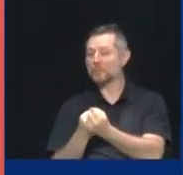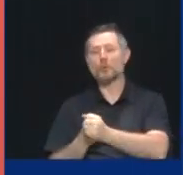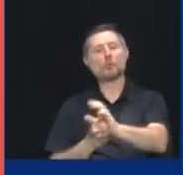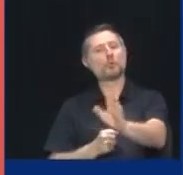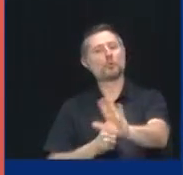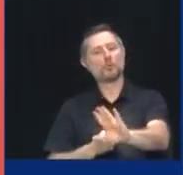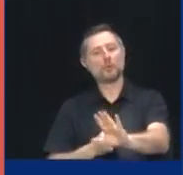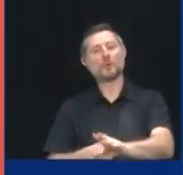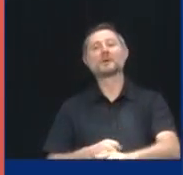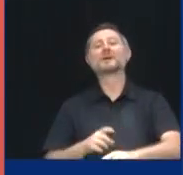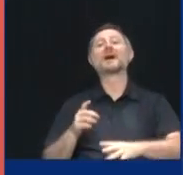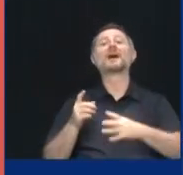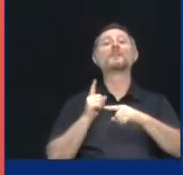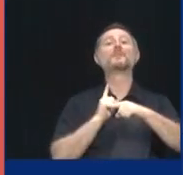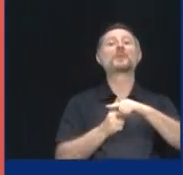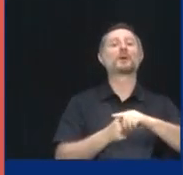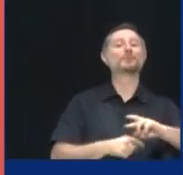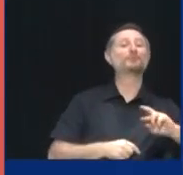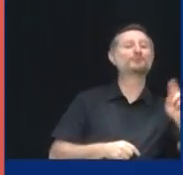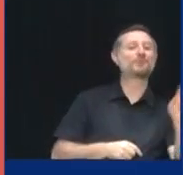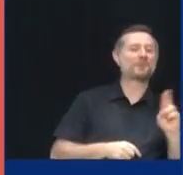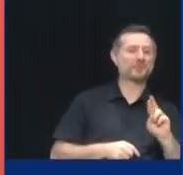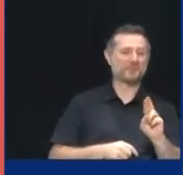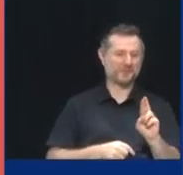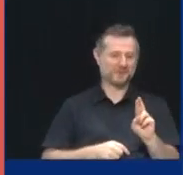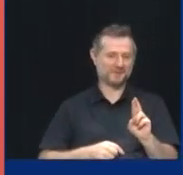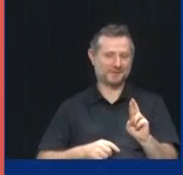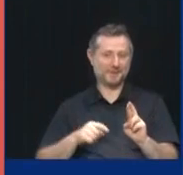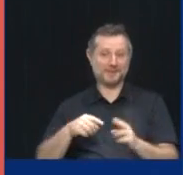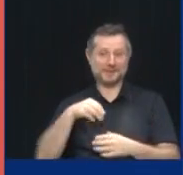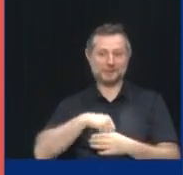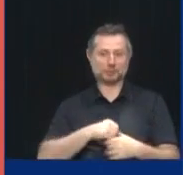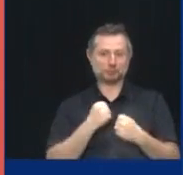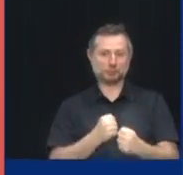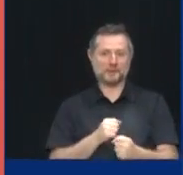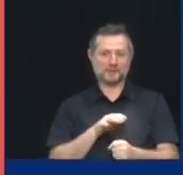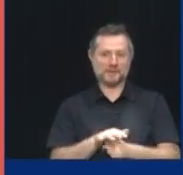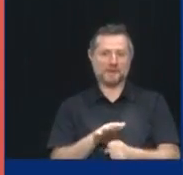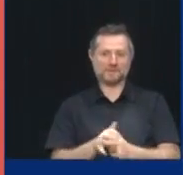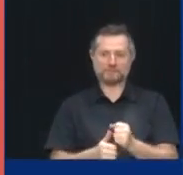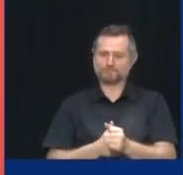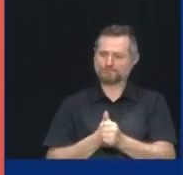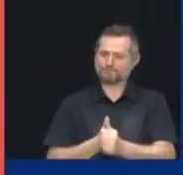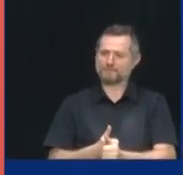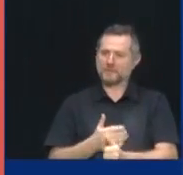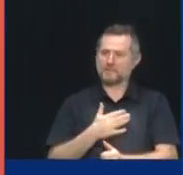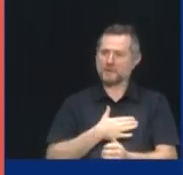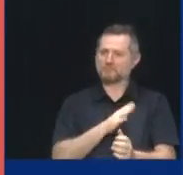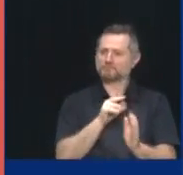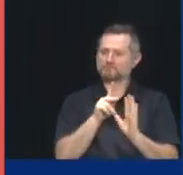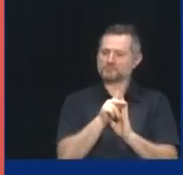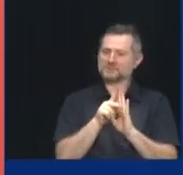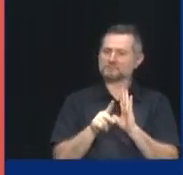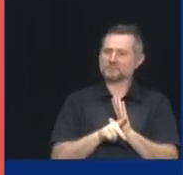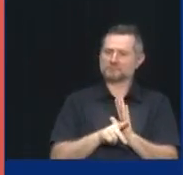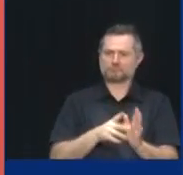because Republicans were strong enough to vote on principle and come across the aisle.